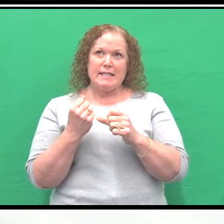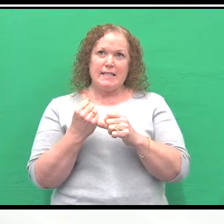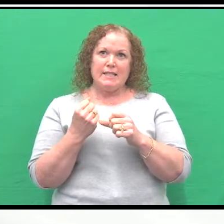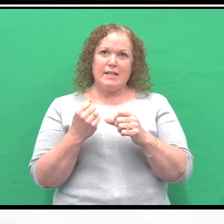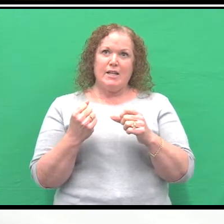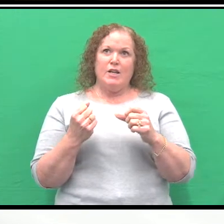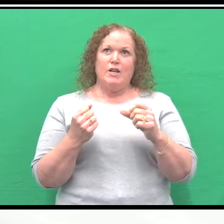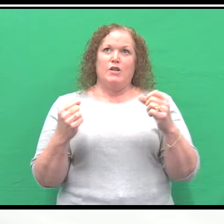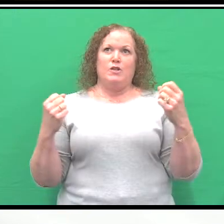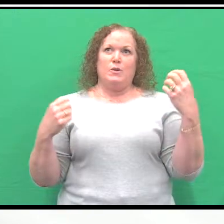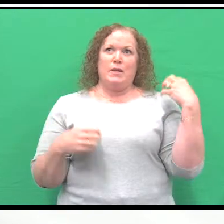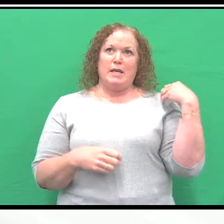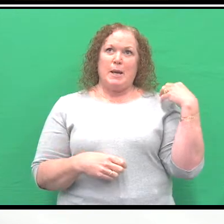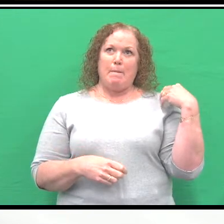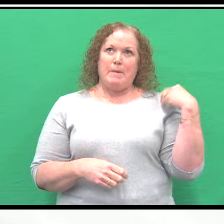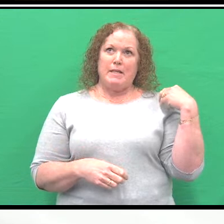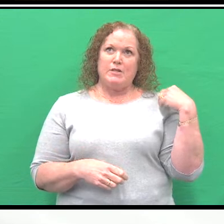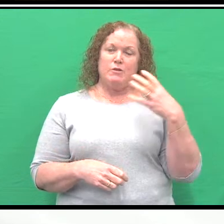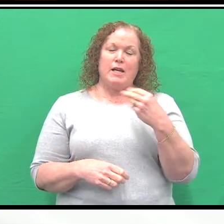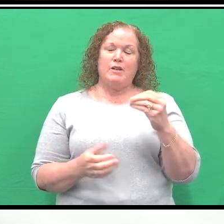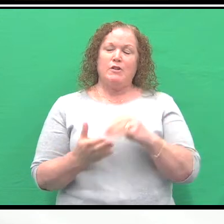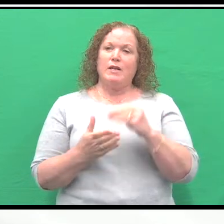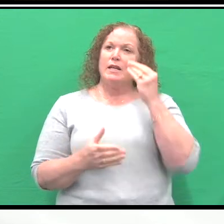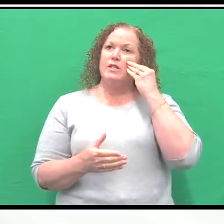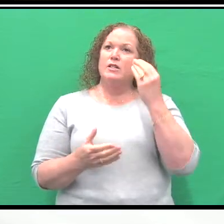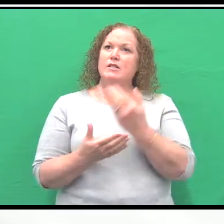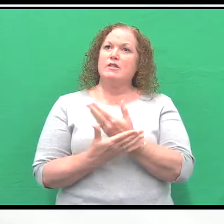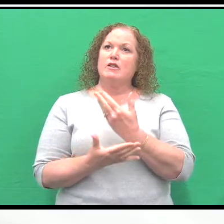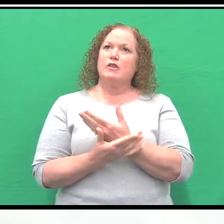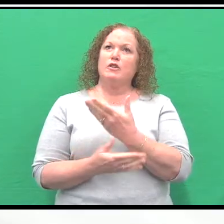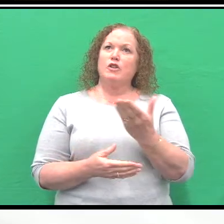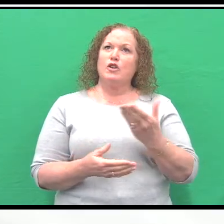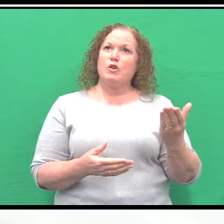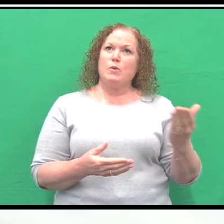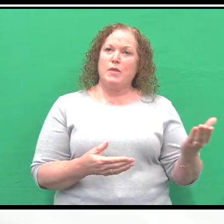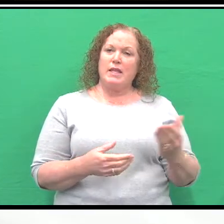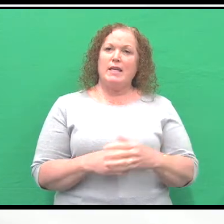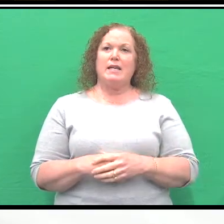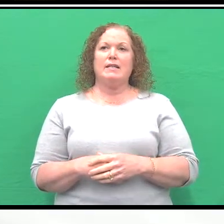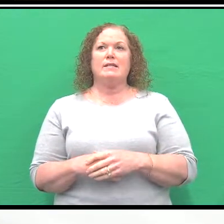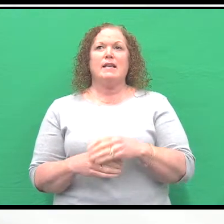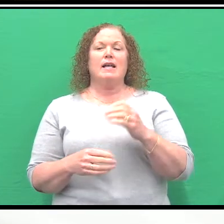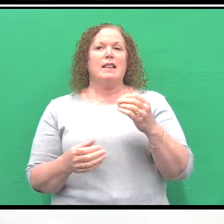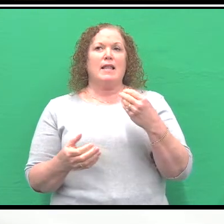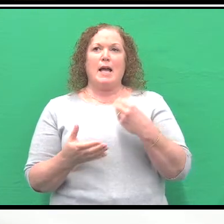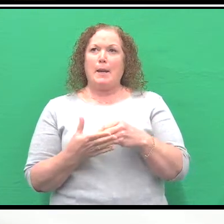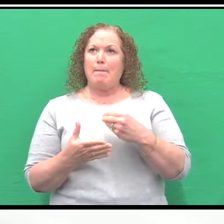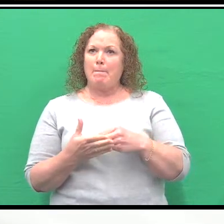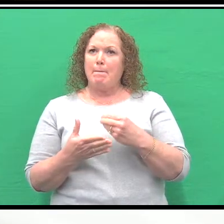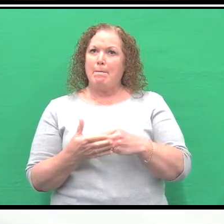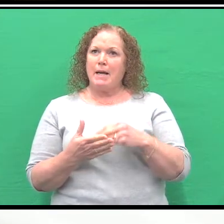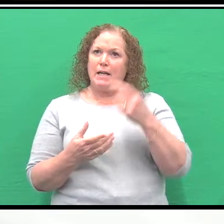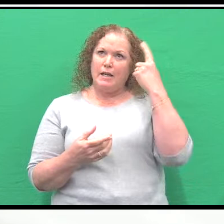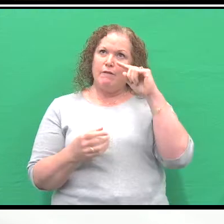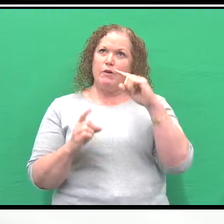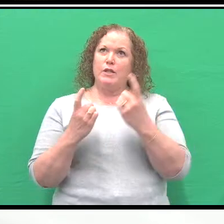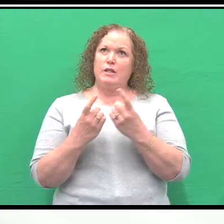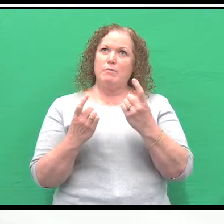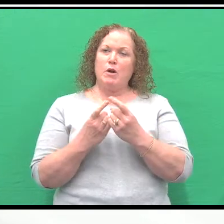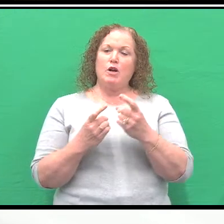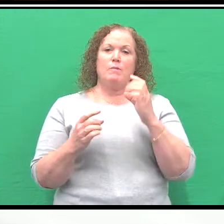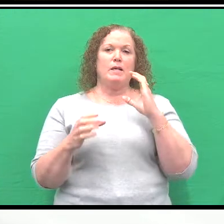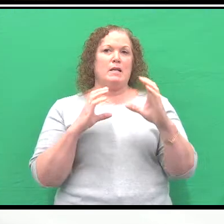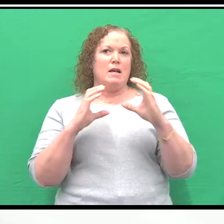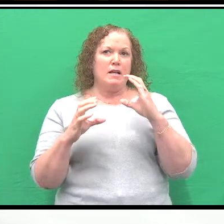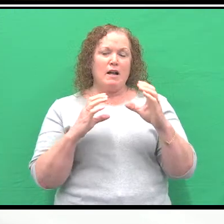such as budgeting for the department, employee reimbursements, conference and travel, so she stepped outside her normal role